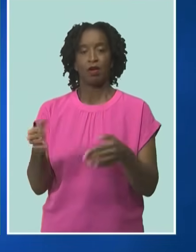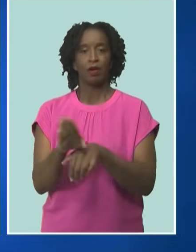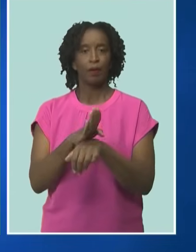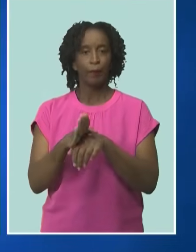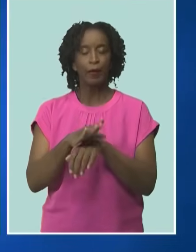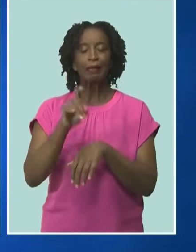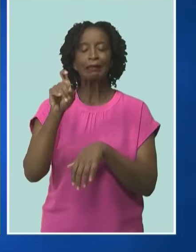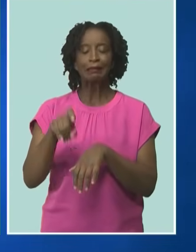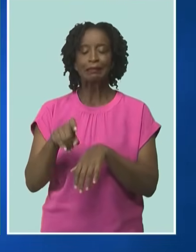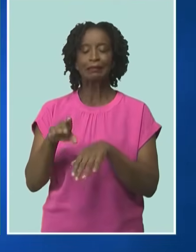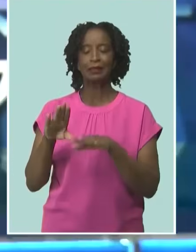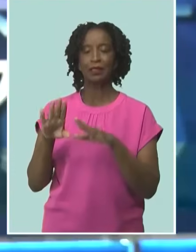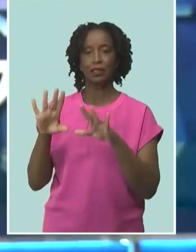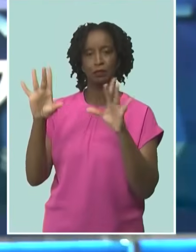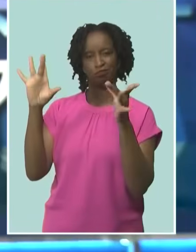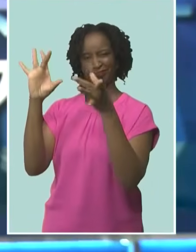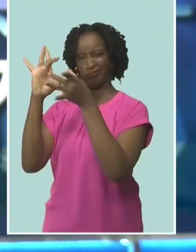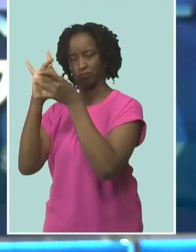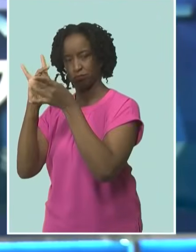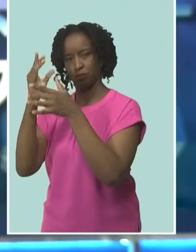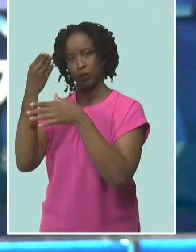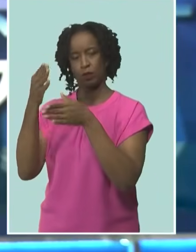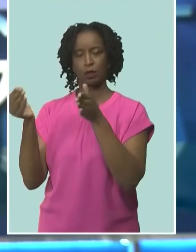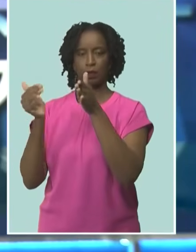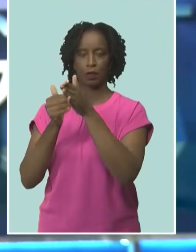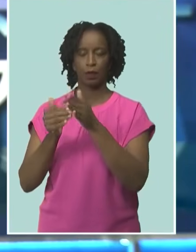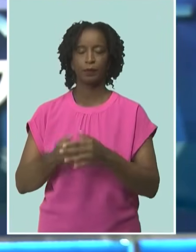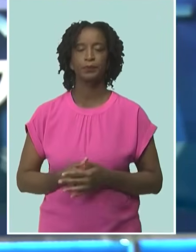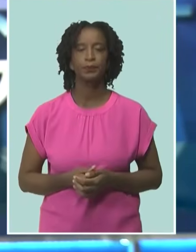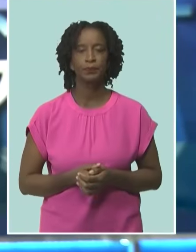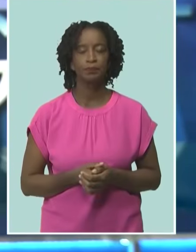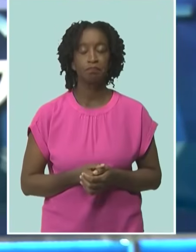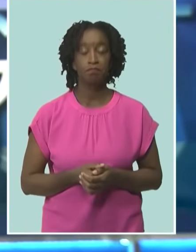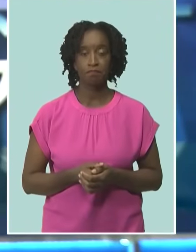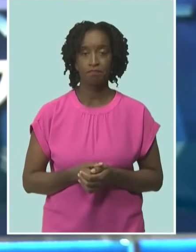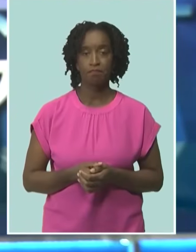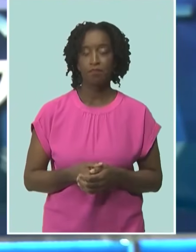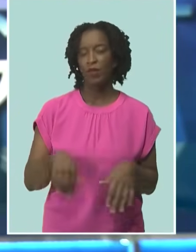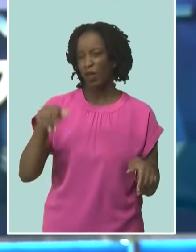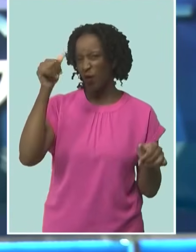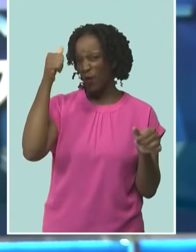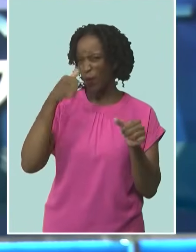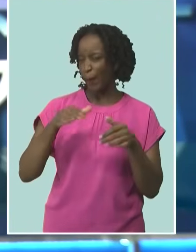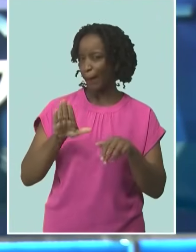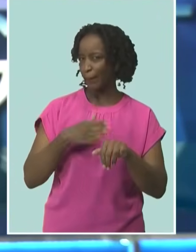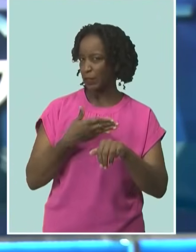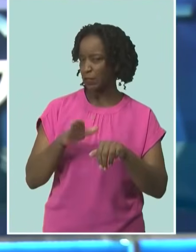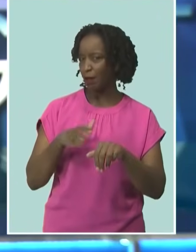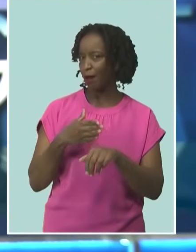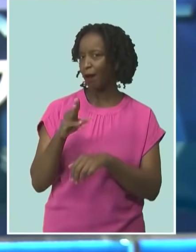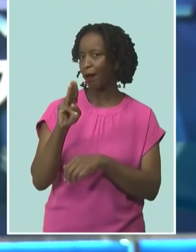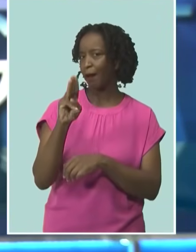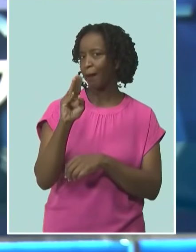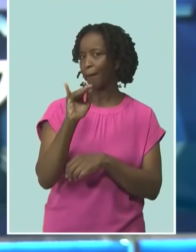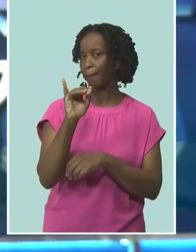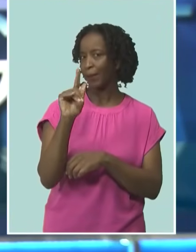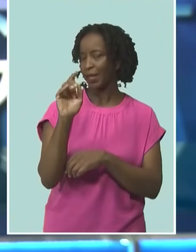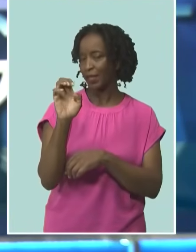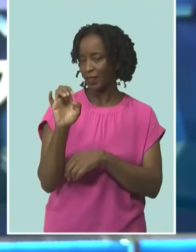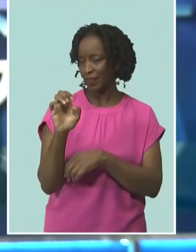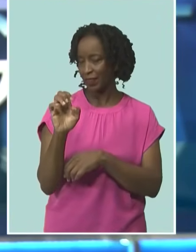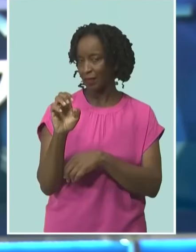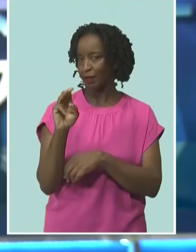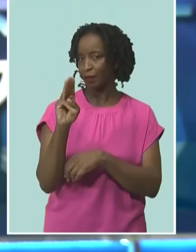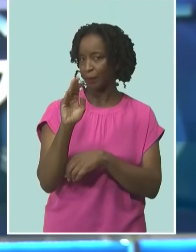to turn back to God. Well, now, remember the Barbadian folk song Millie Gone to Brazil? Well, we'll get an